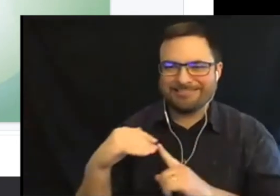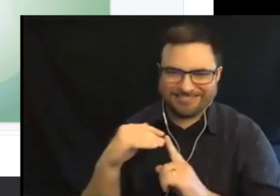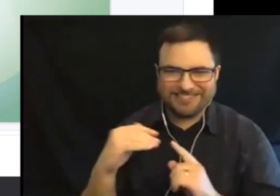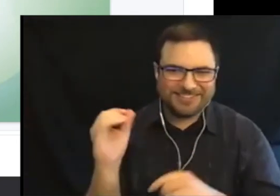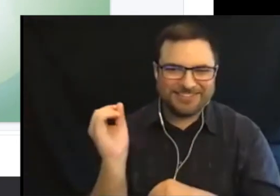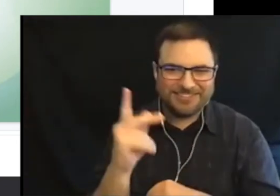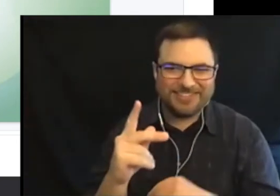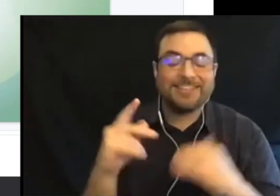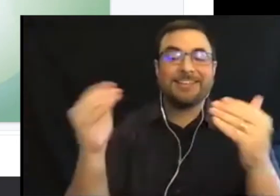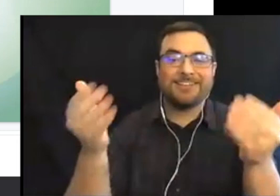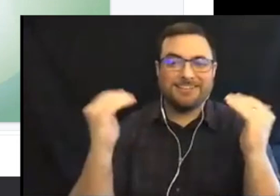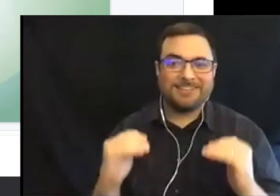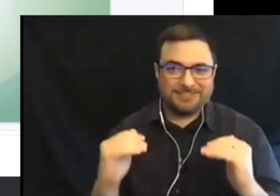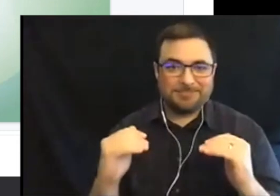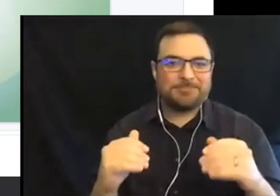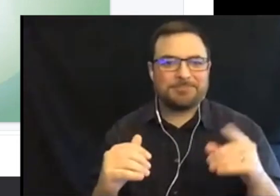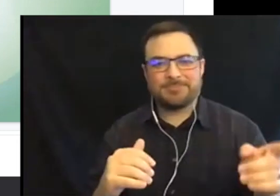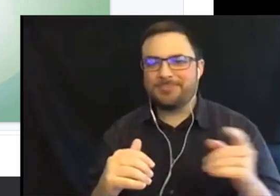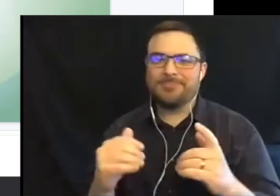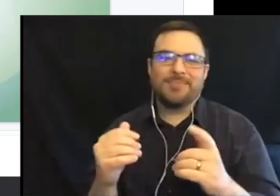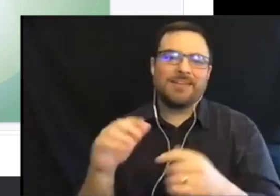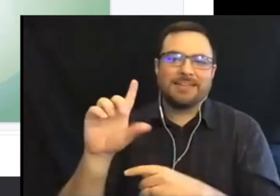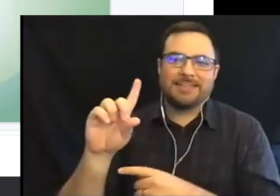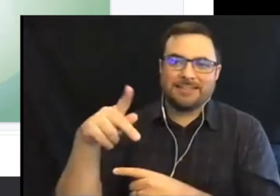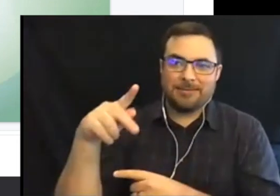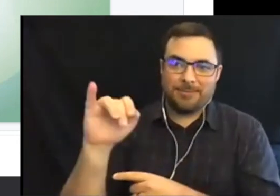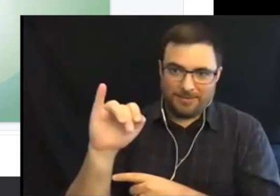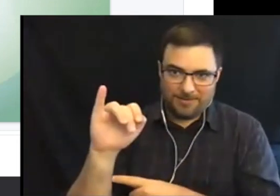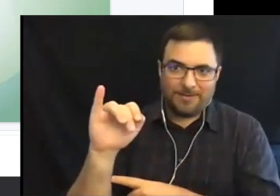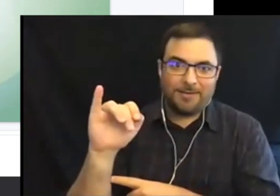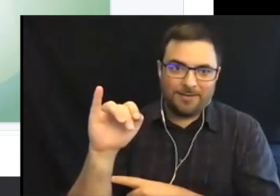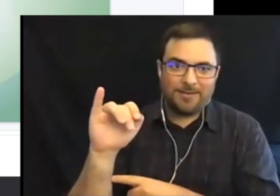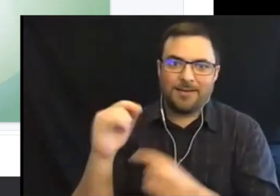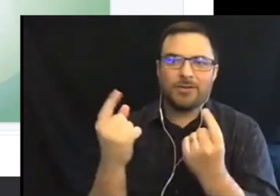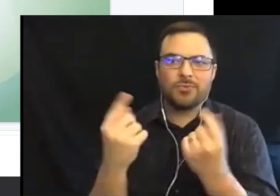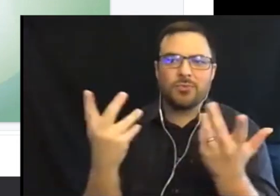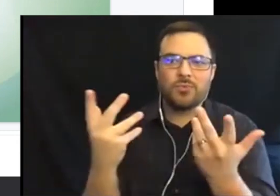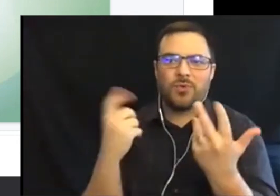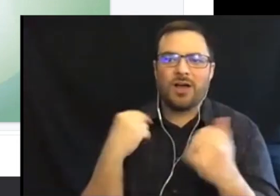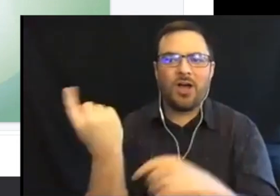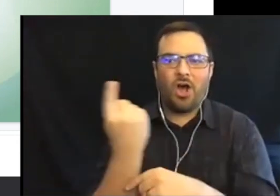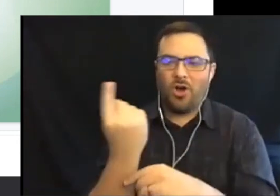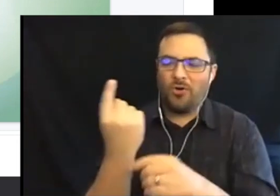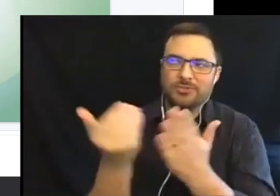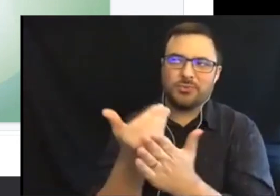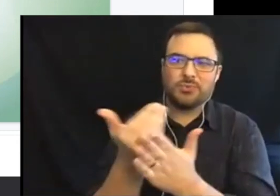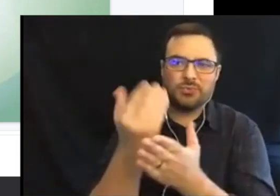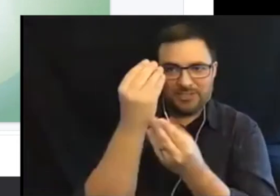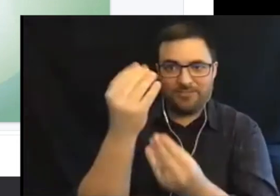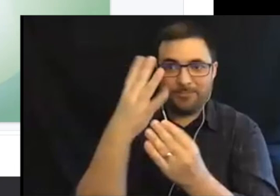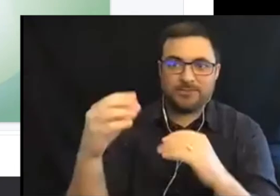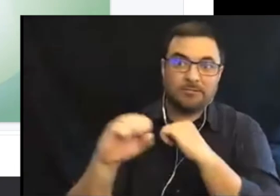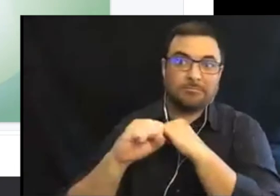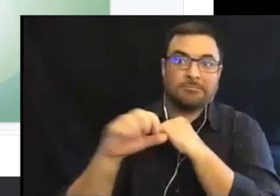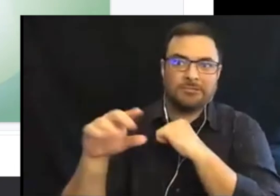So, as all things DPI, they are forever releasing new information, and it's coming pretty fast and